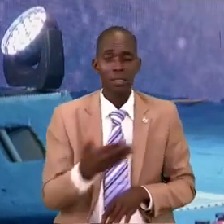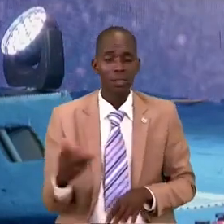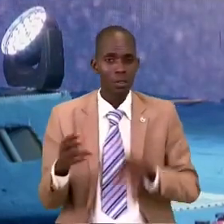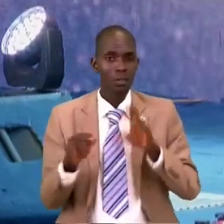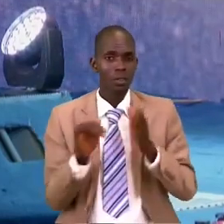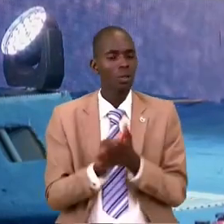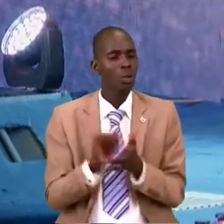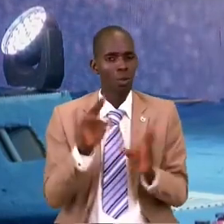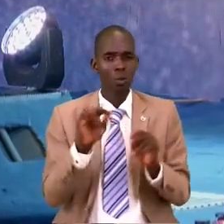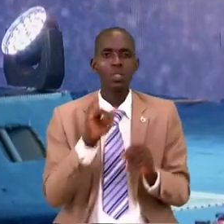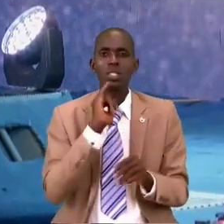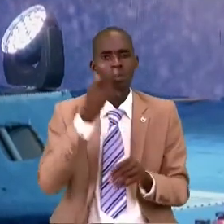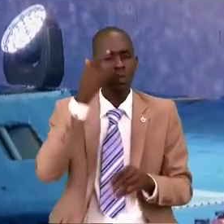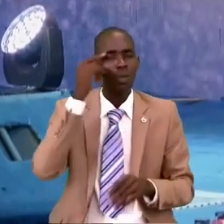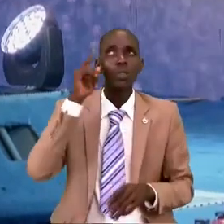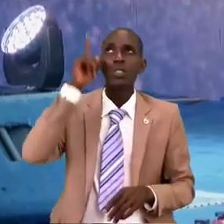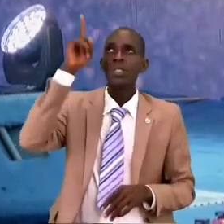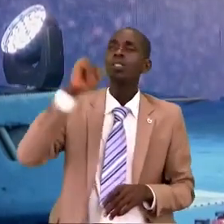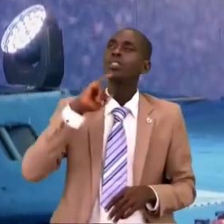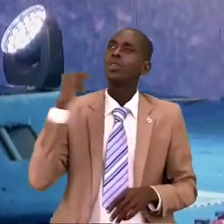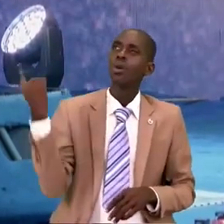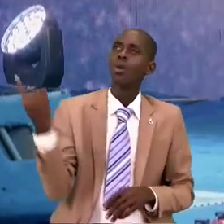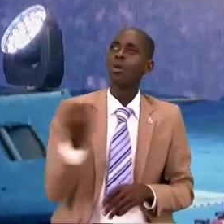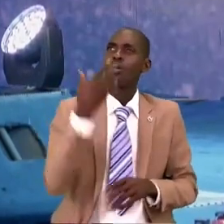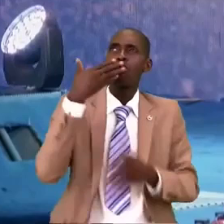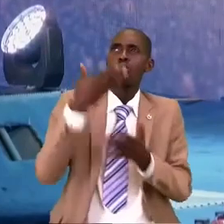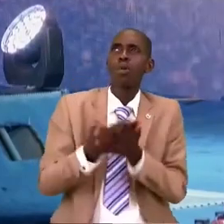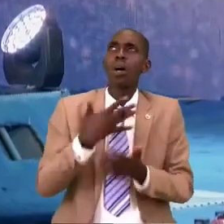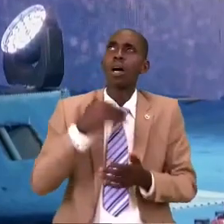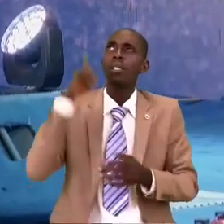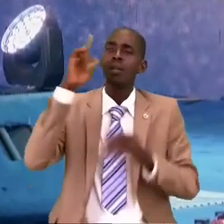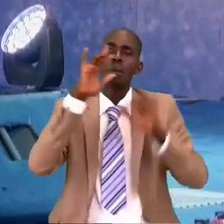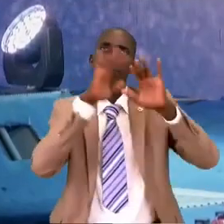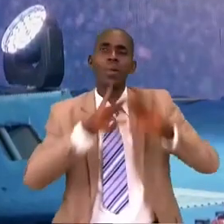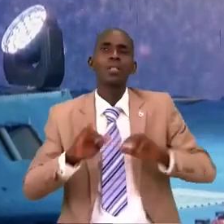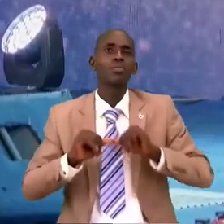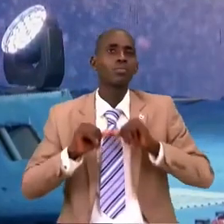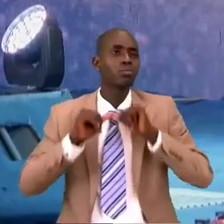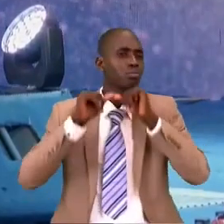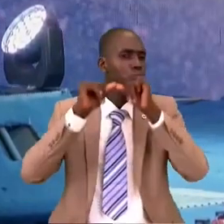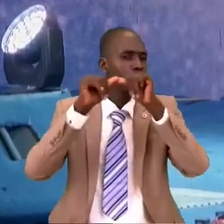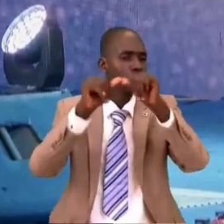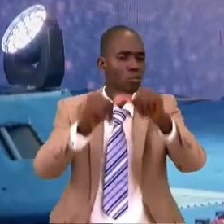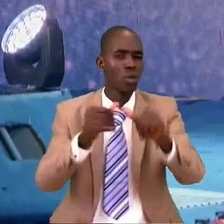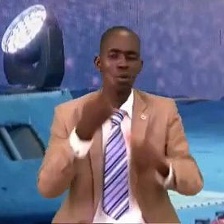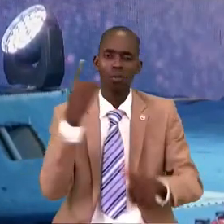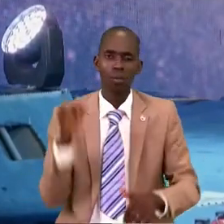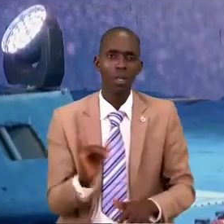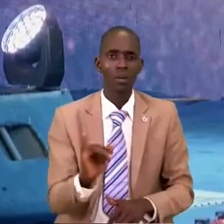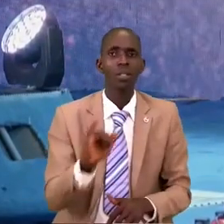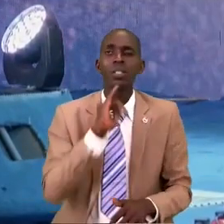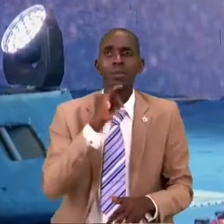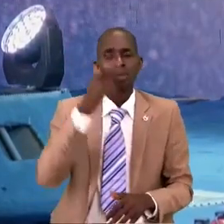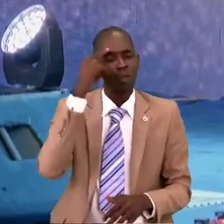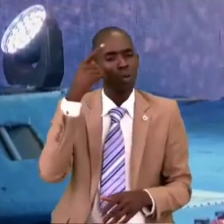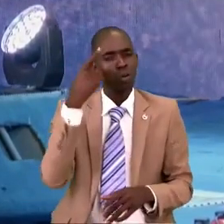the compassion of the Lord, the mercy of the Lord will see reach you there, and then he'll turn